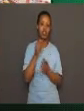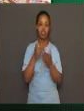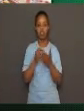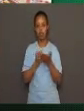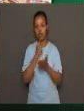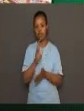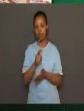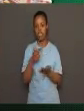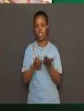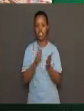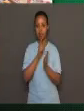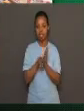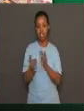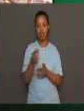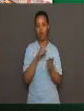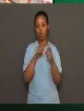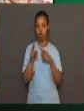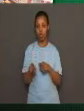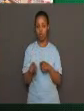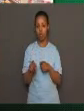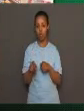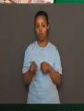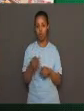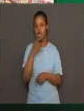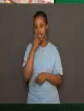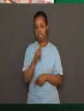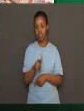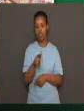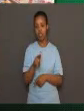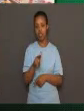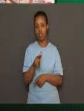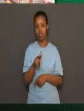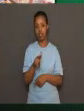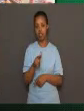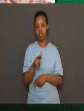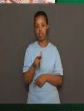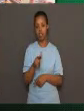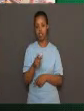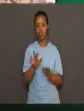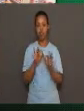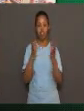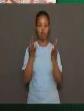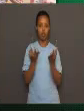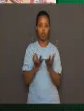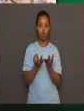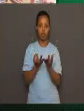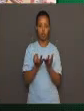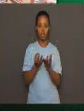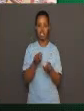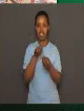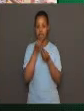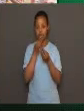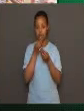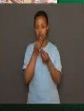of latent learning would be if a child was to observe their parent setting the table for